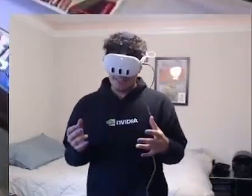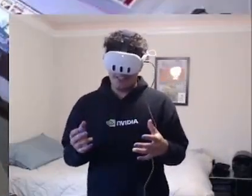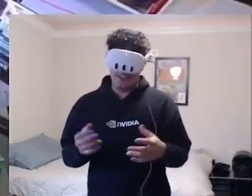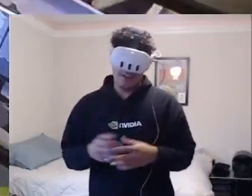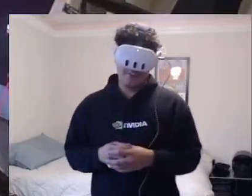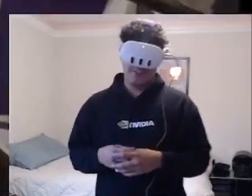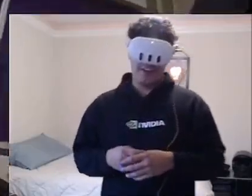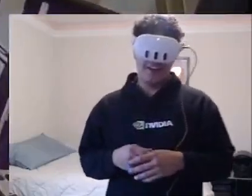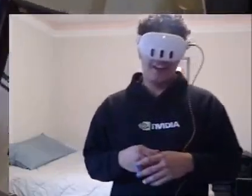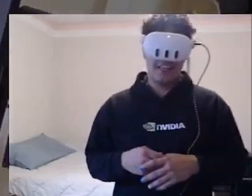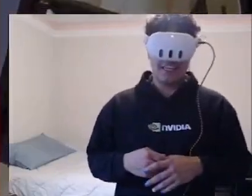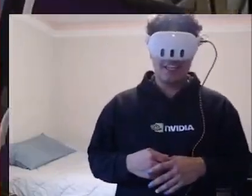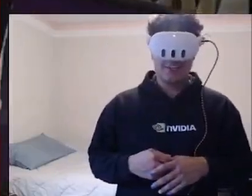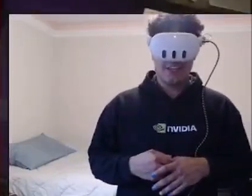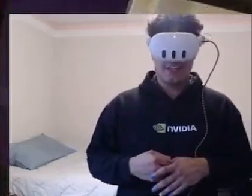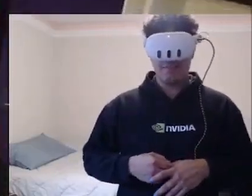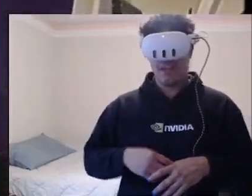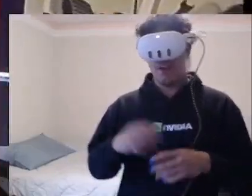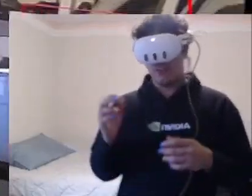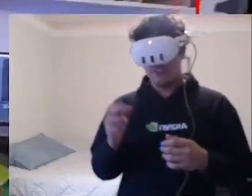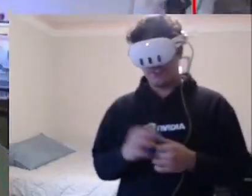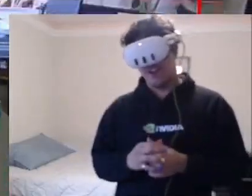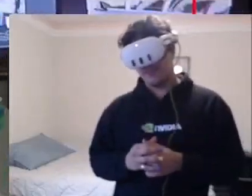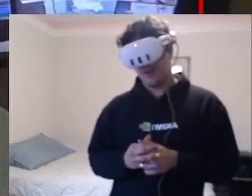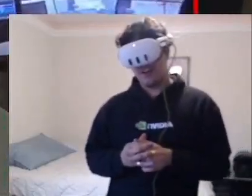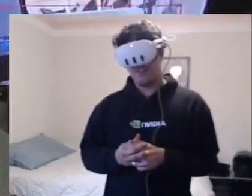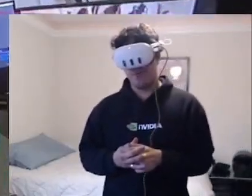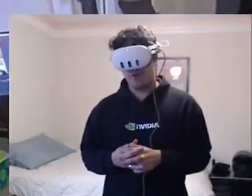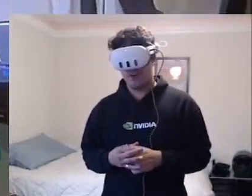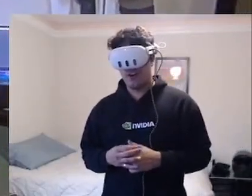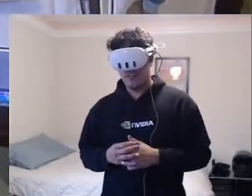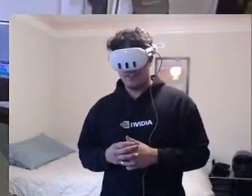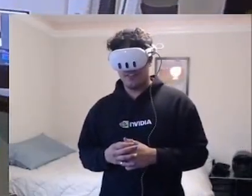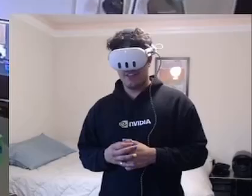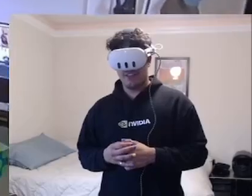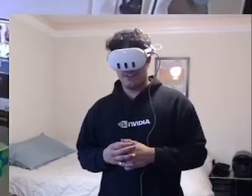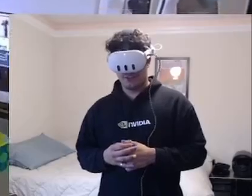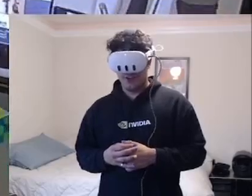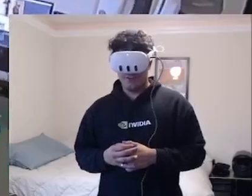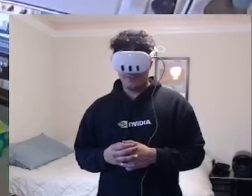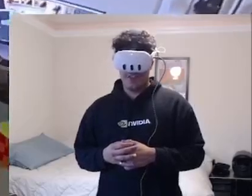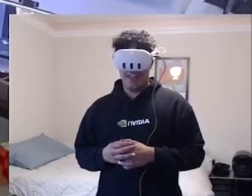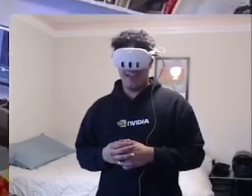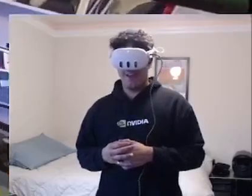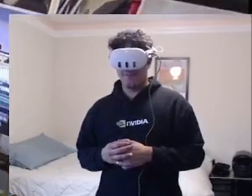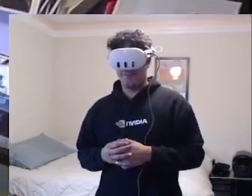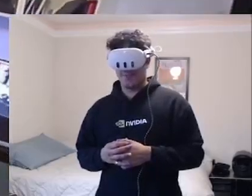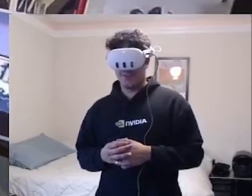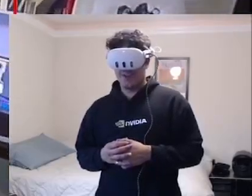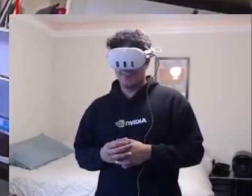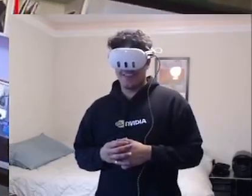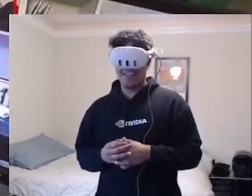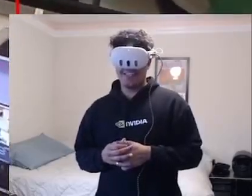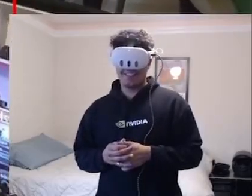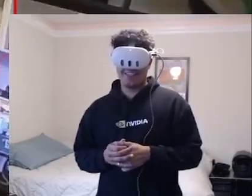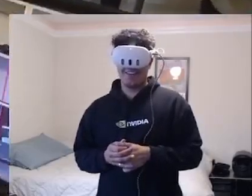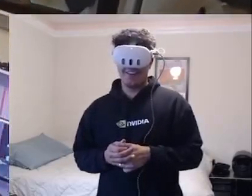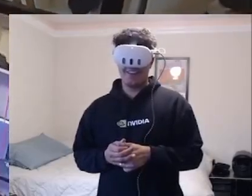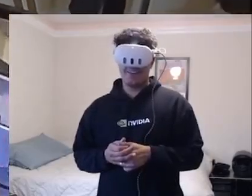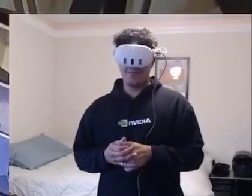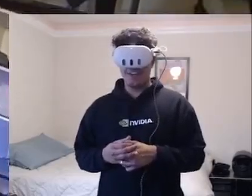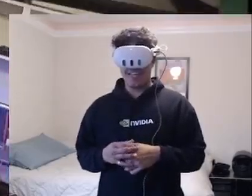August made the glove. He made all of the software for the glove. The glove